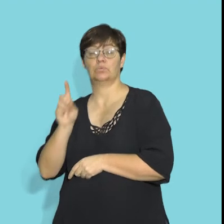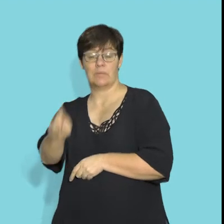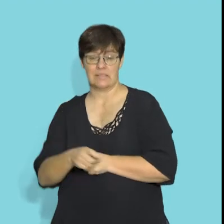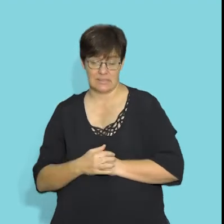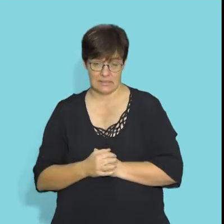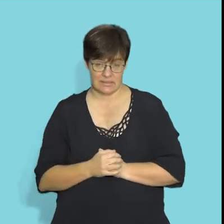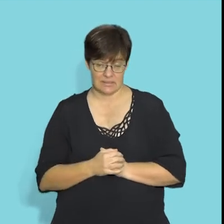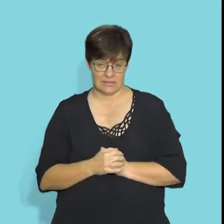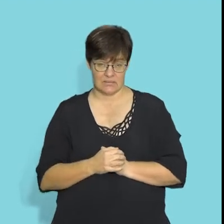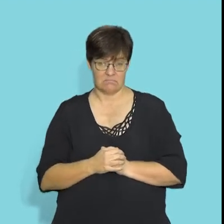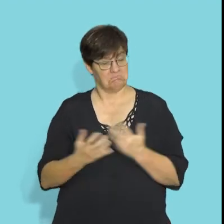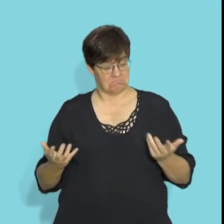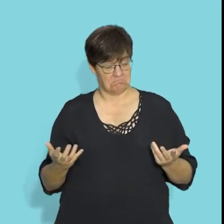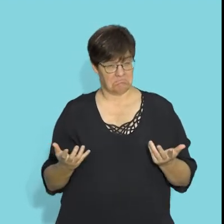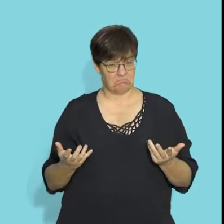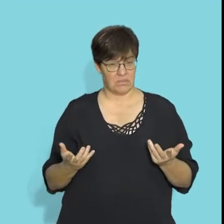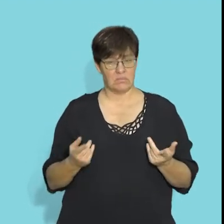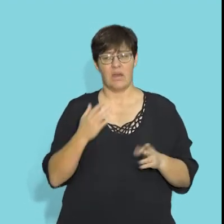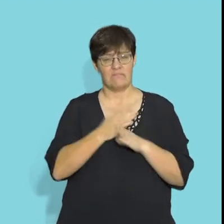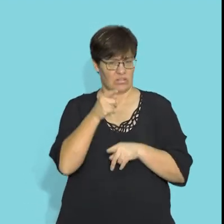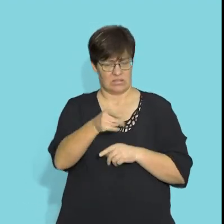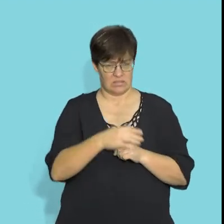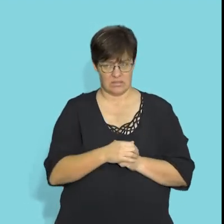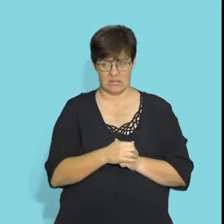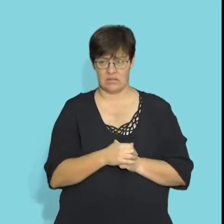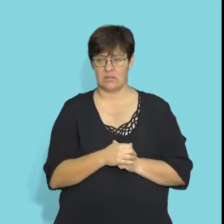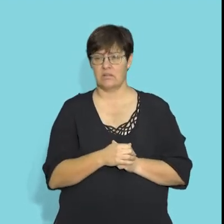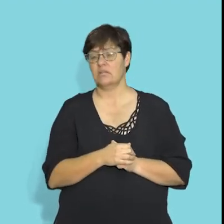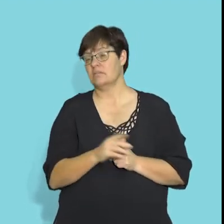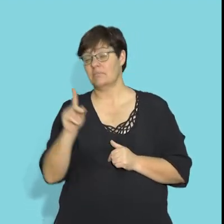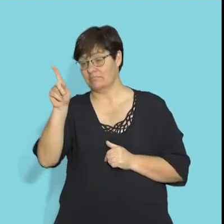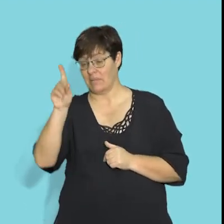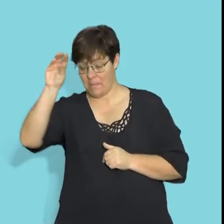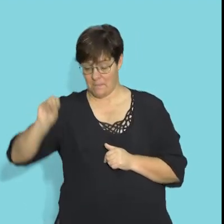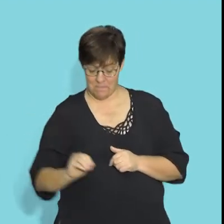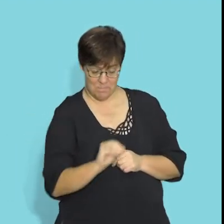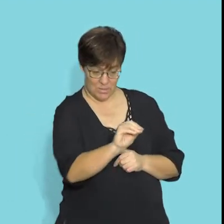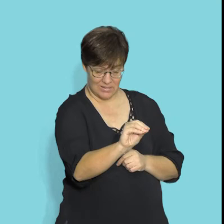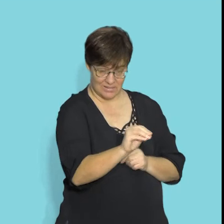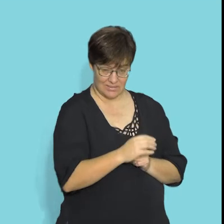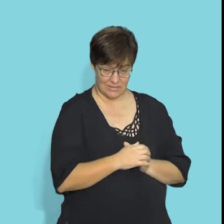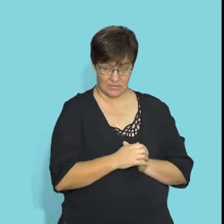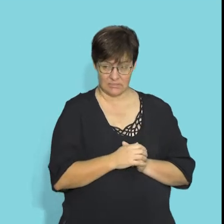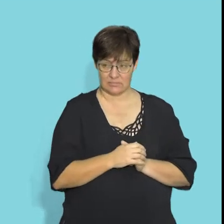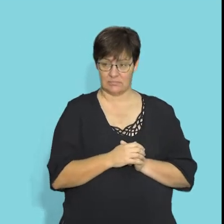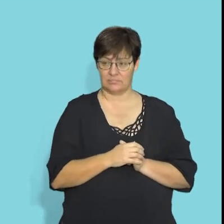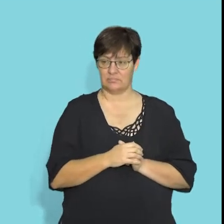2. That's the whole point about a function, right? So if I take exactly the same